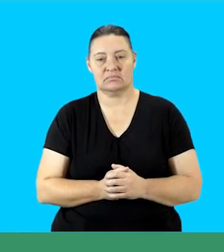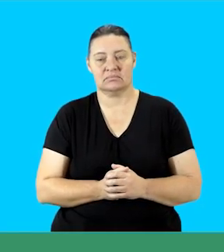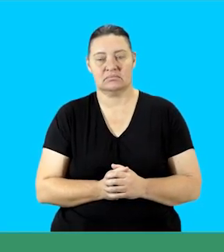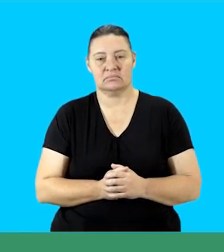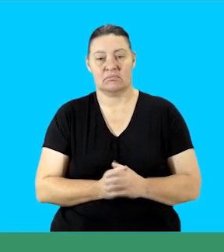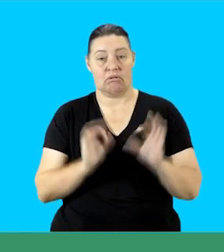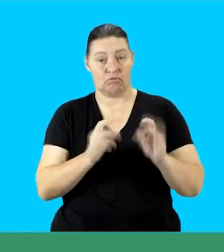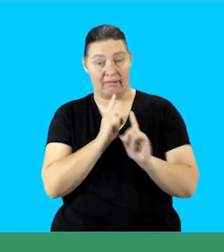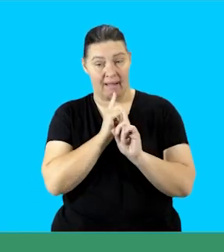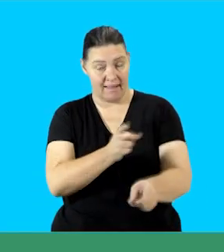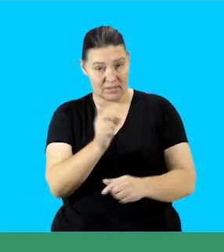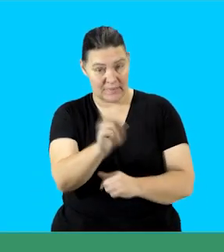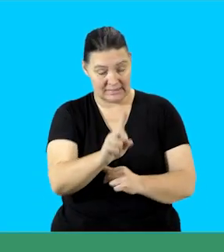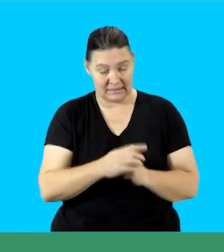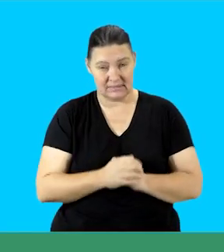is